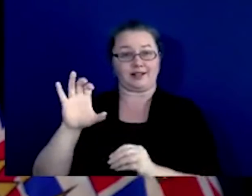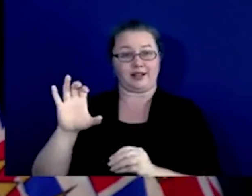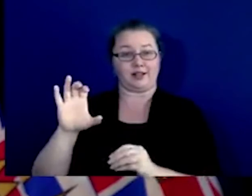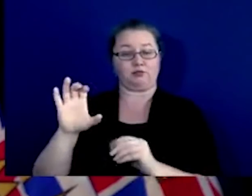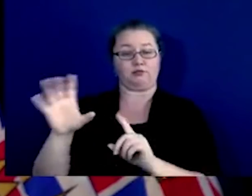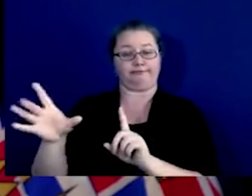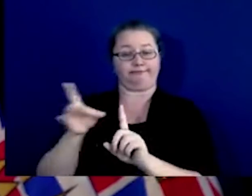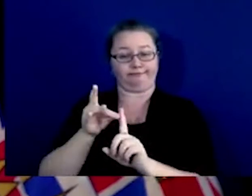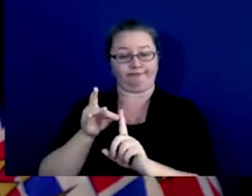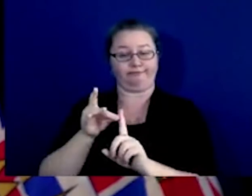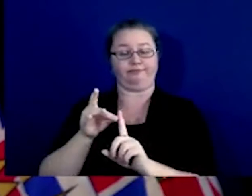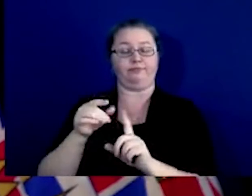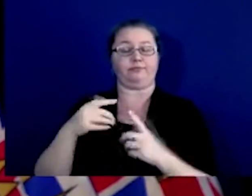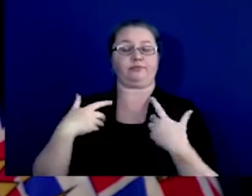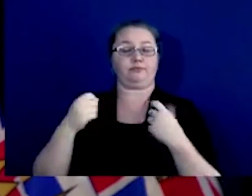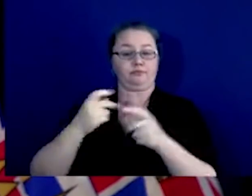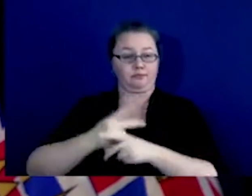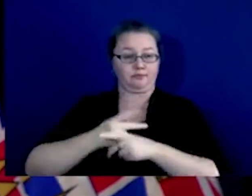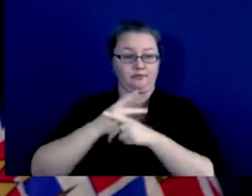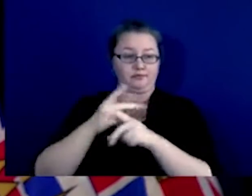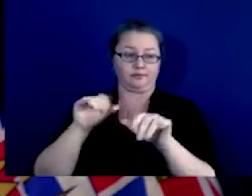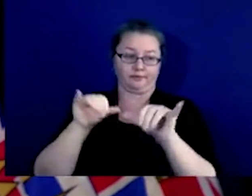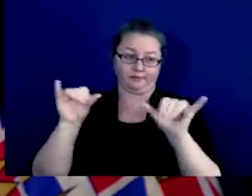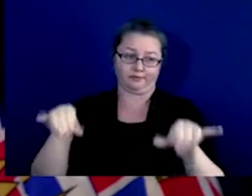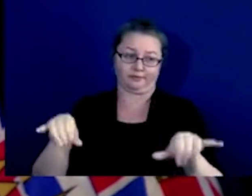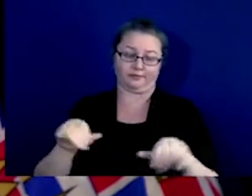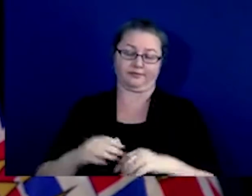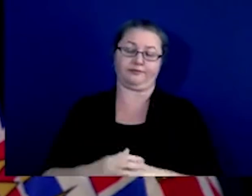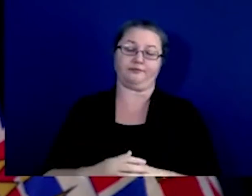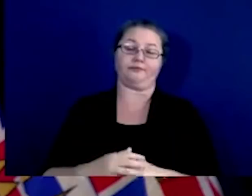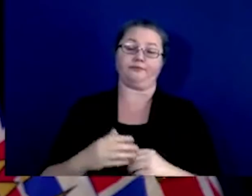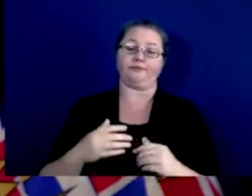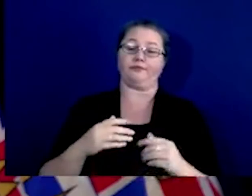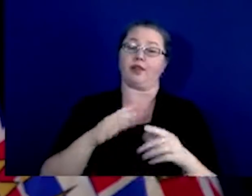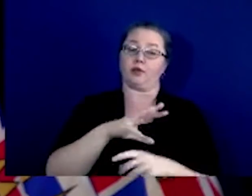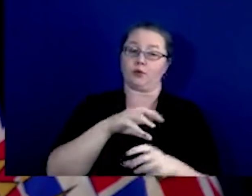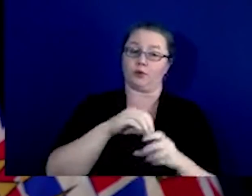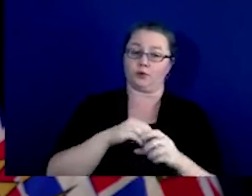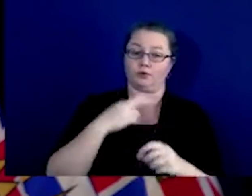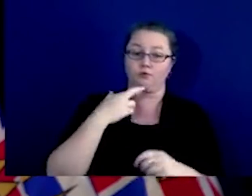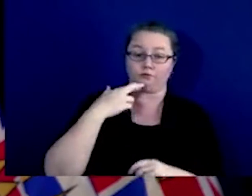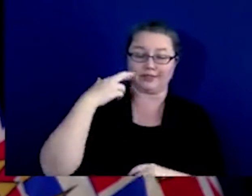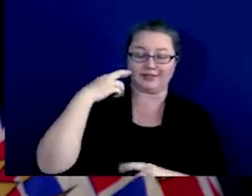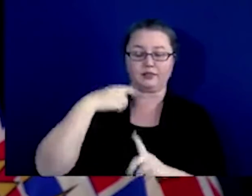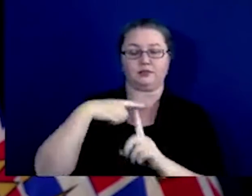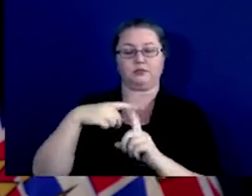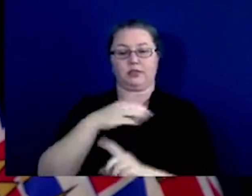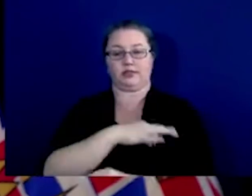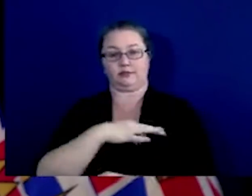and the notifications of those are on both the BC CDC and the Health Authority websites.